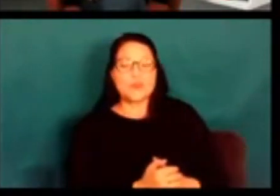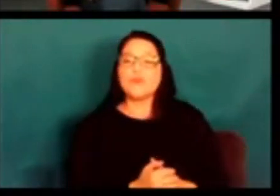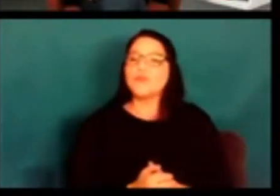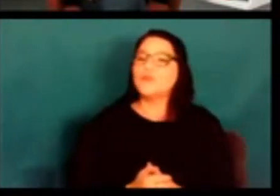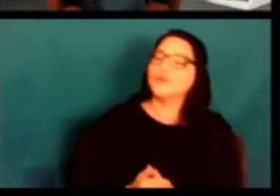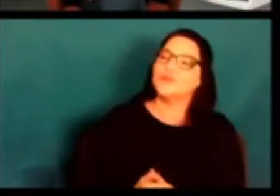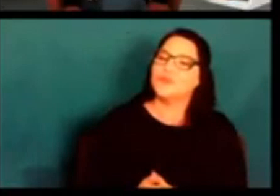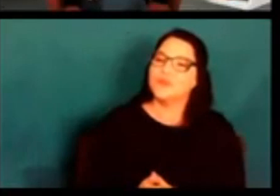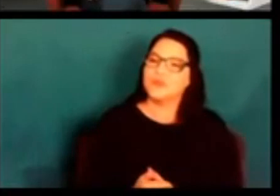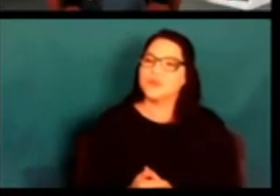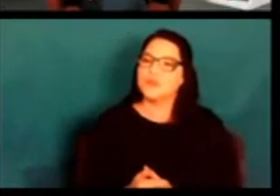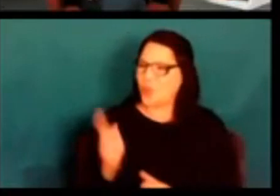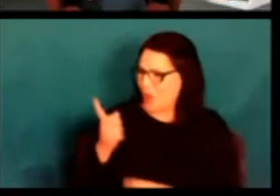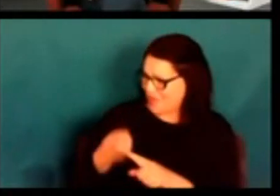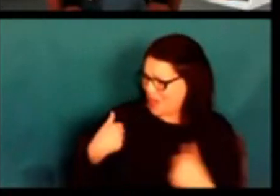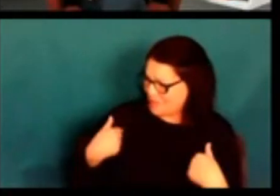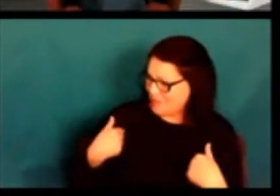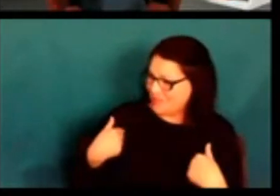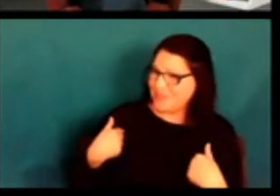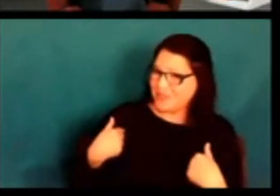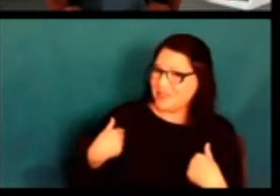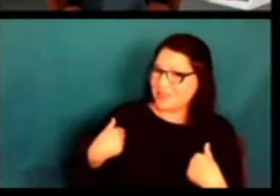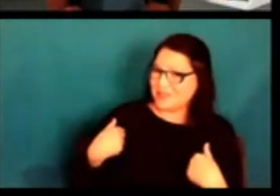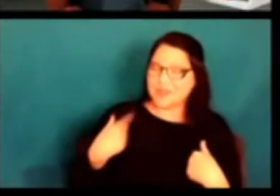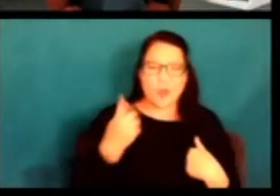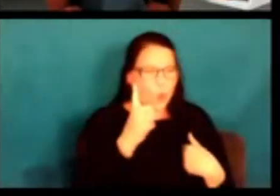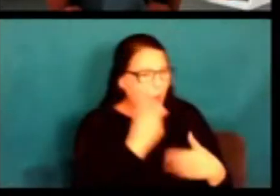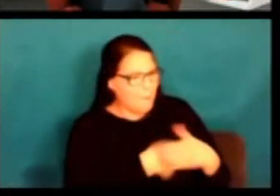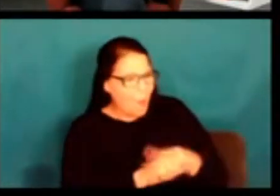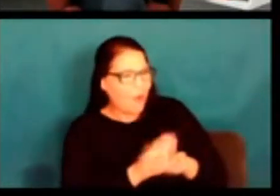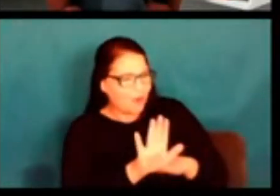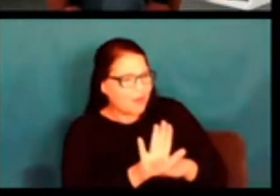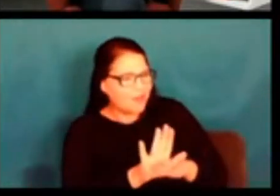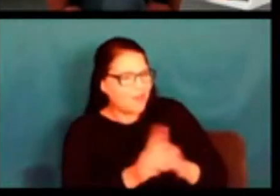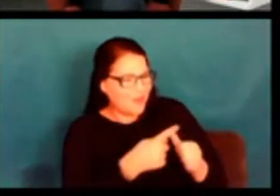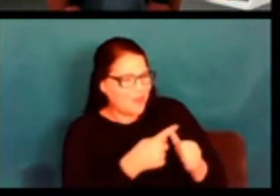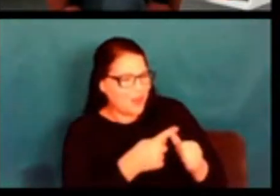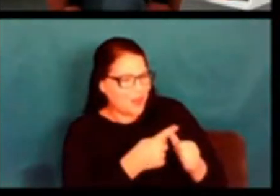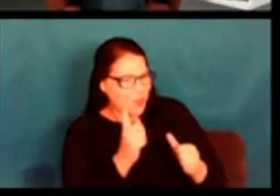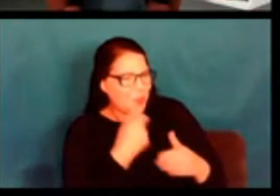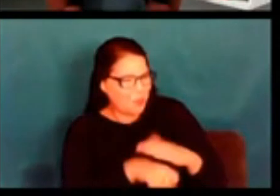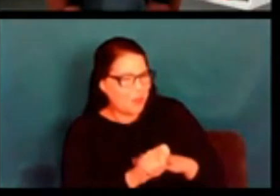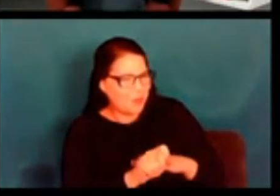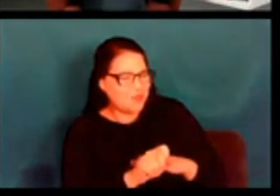Oh, where did I come from? Where were you born? Let's hold off on the image just for a